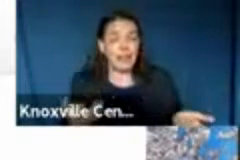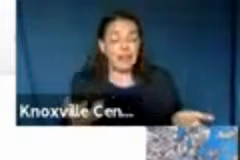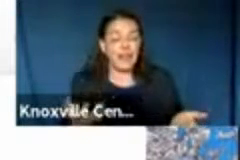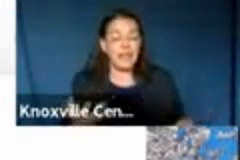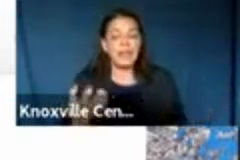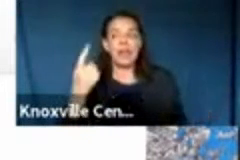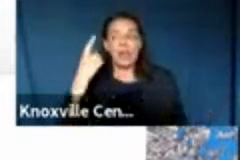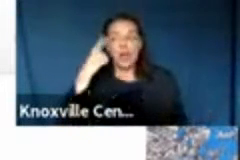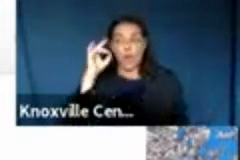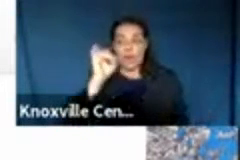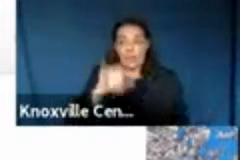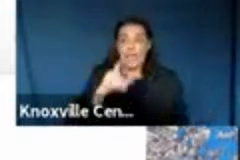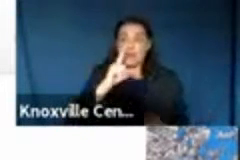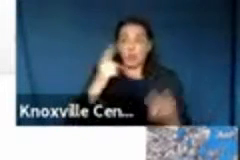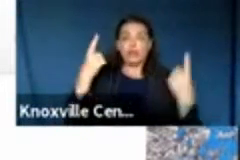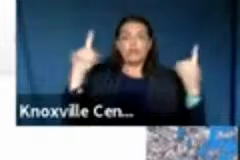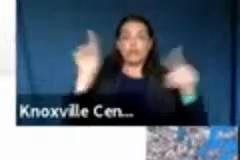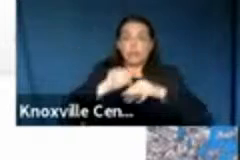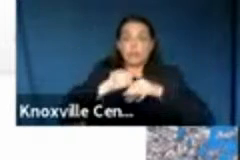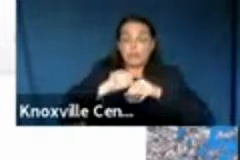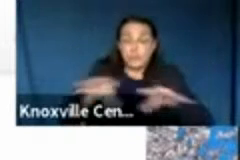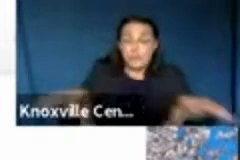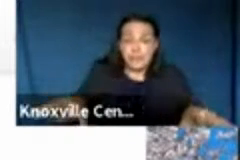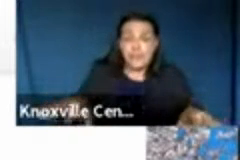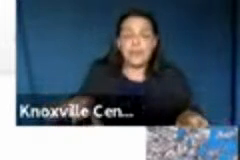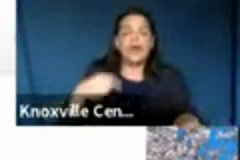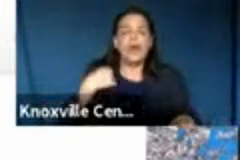to have an effect, we all need to practice